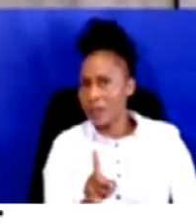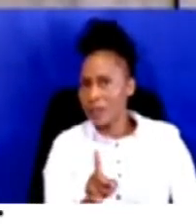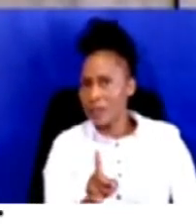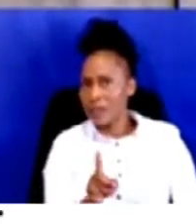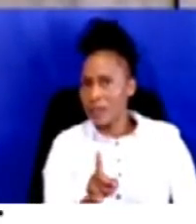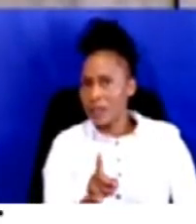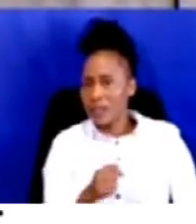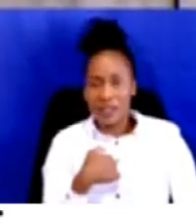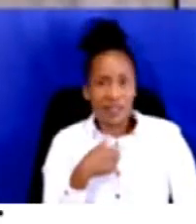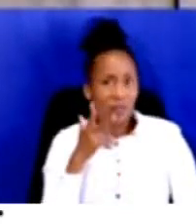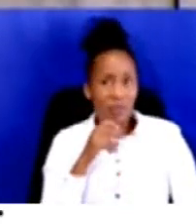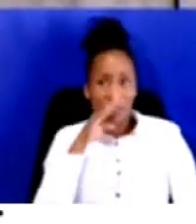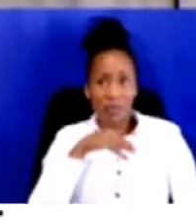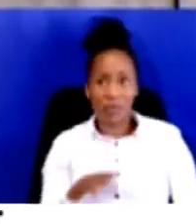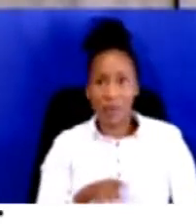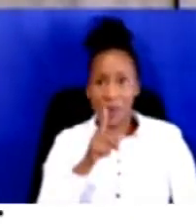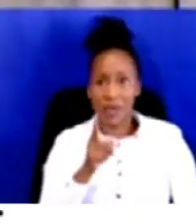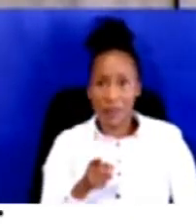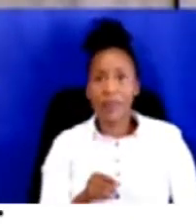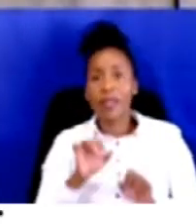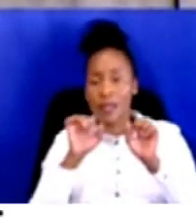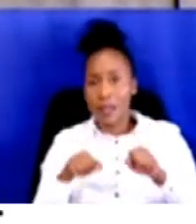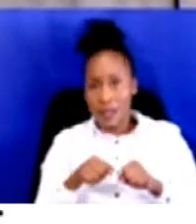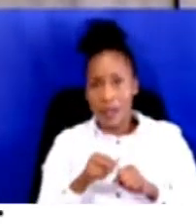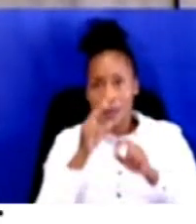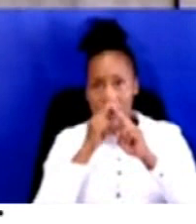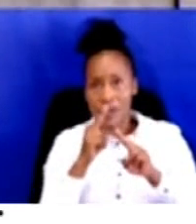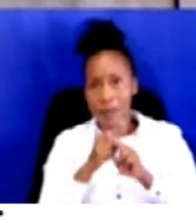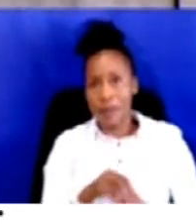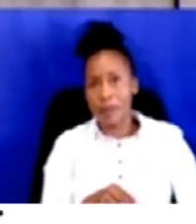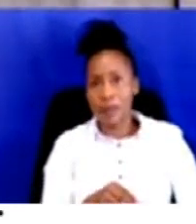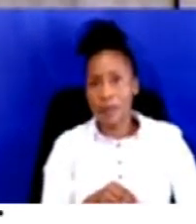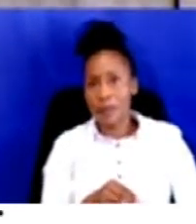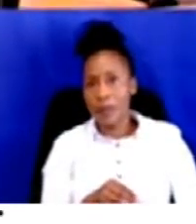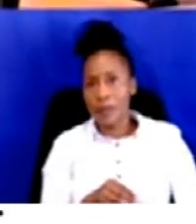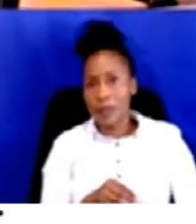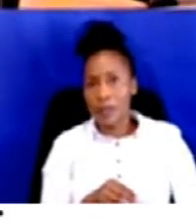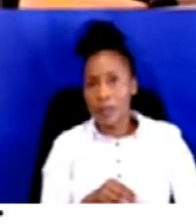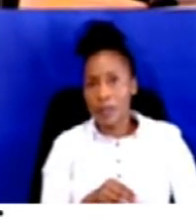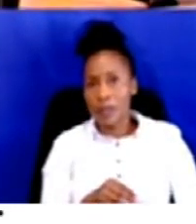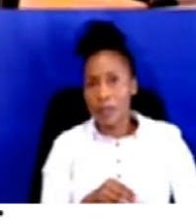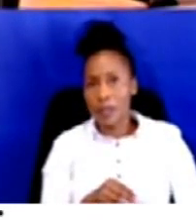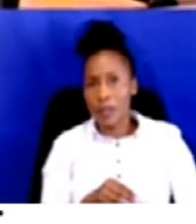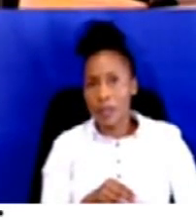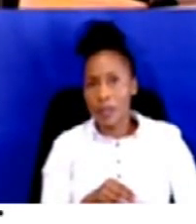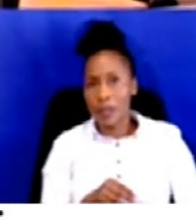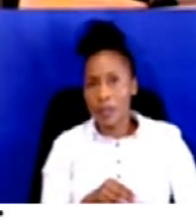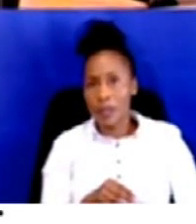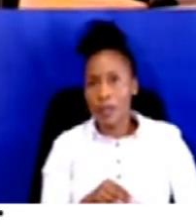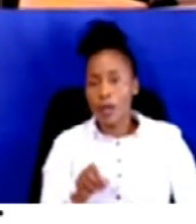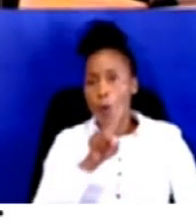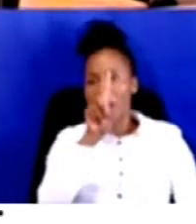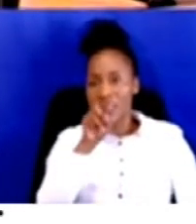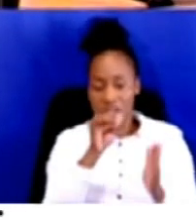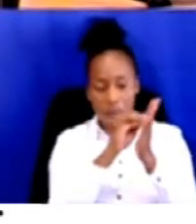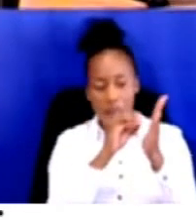order. Can we, yes, Honorable Moai? If The questions are on the names of members of